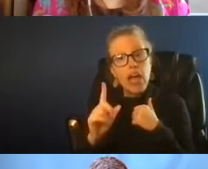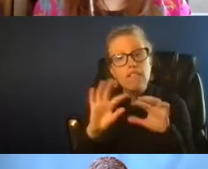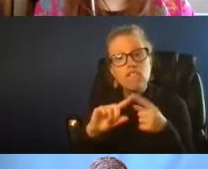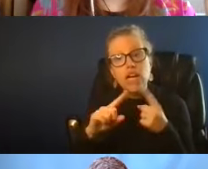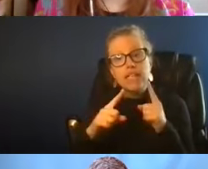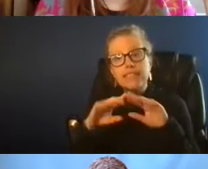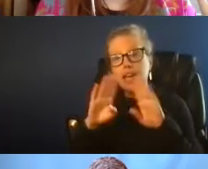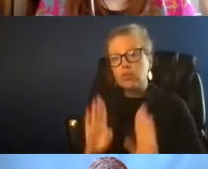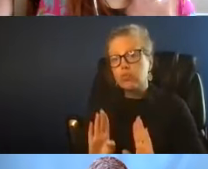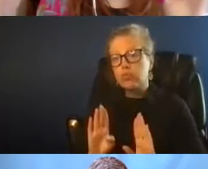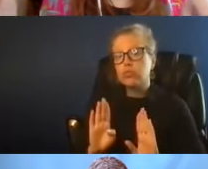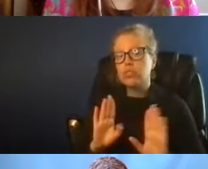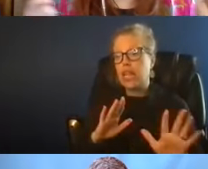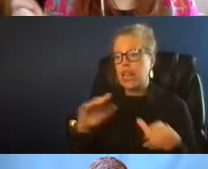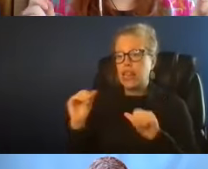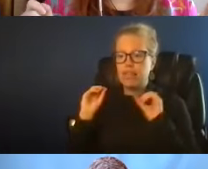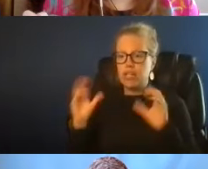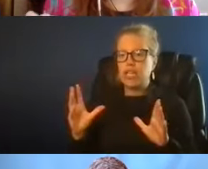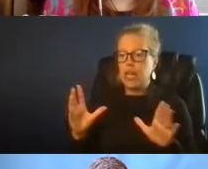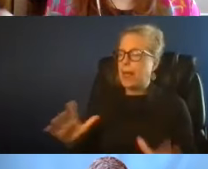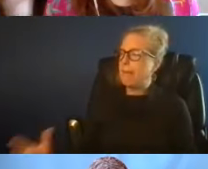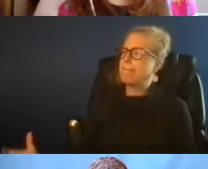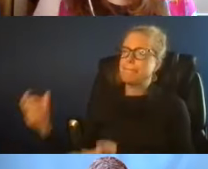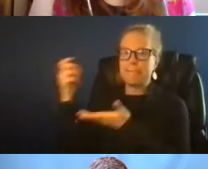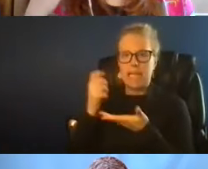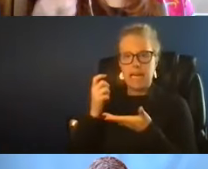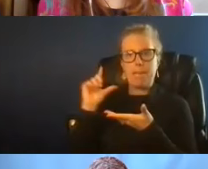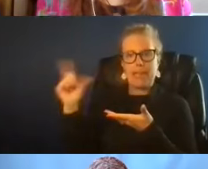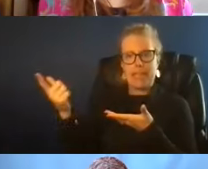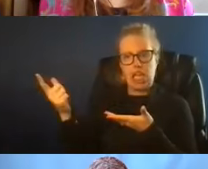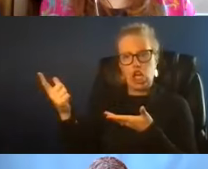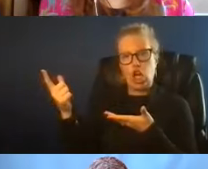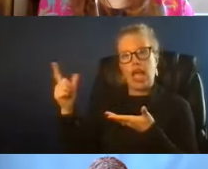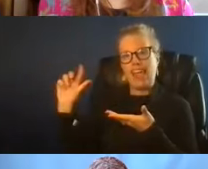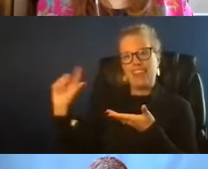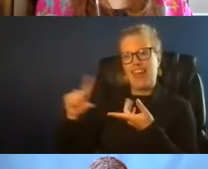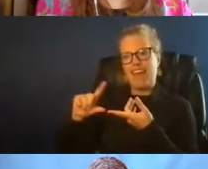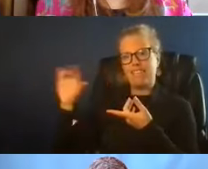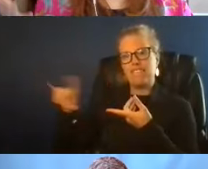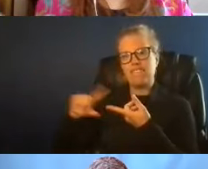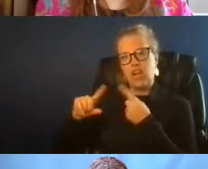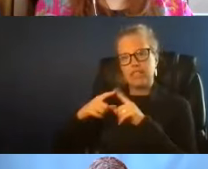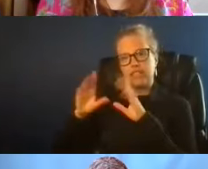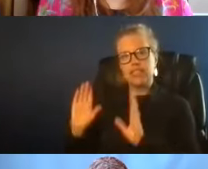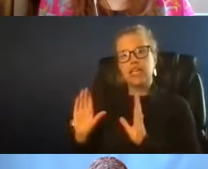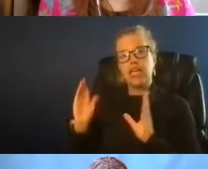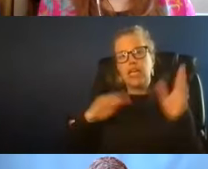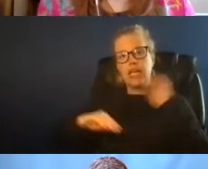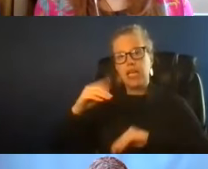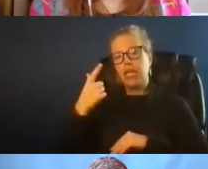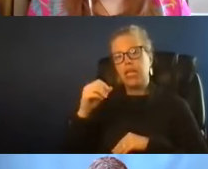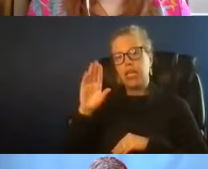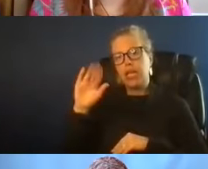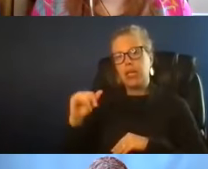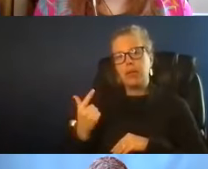they can leave with nothing and then pick it up somewhere else. A lot of times the risk of putting together a go bag and keeping